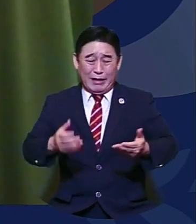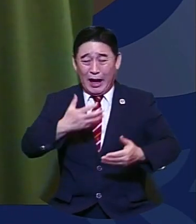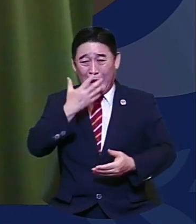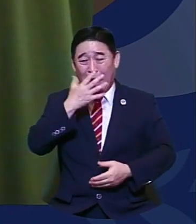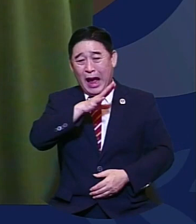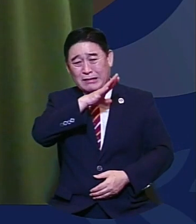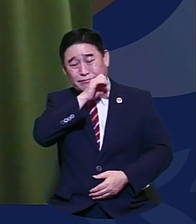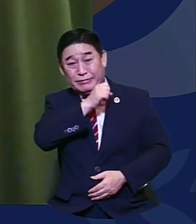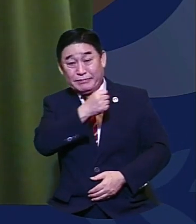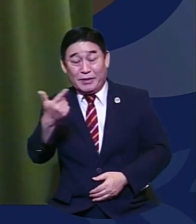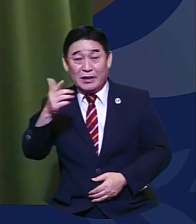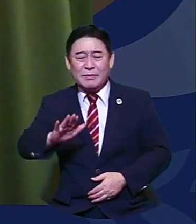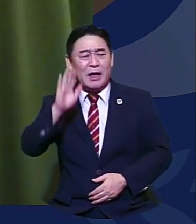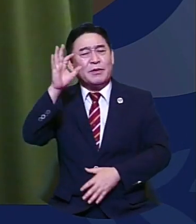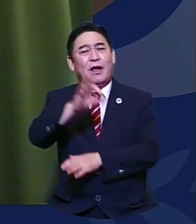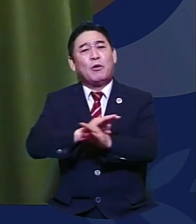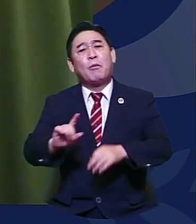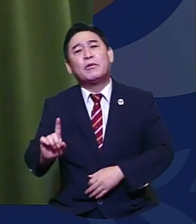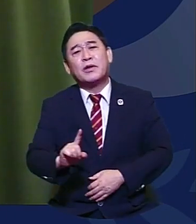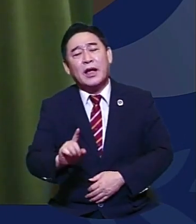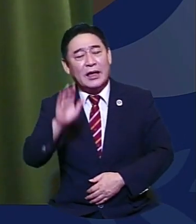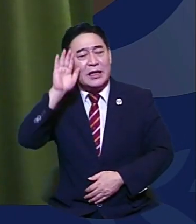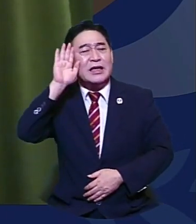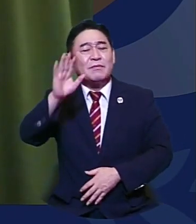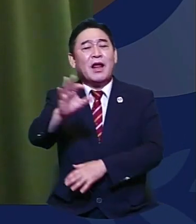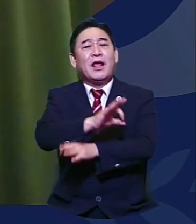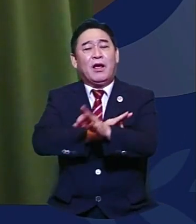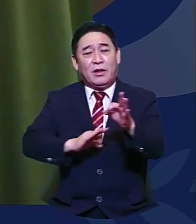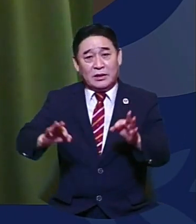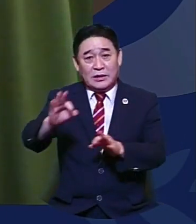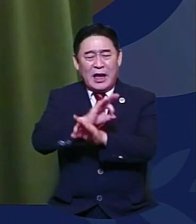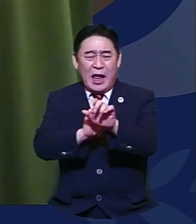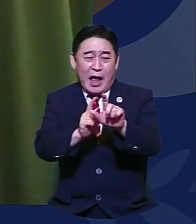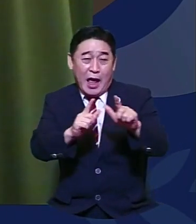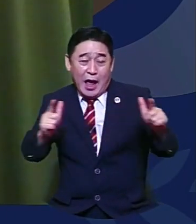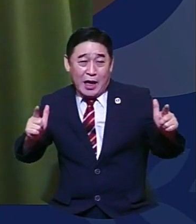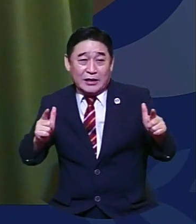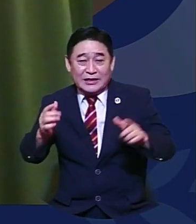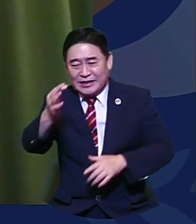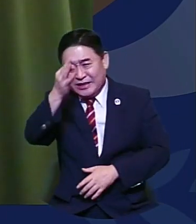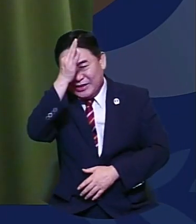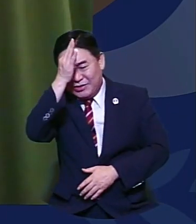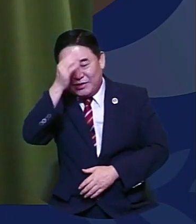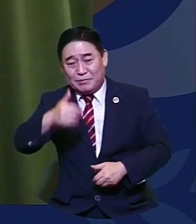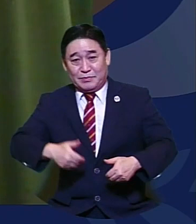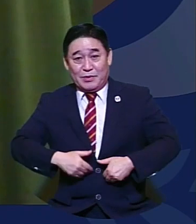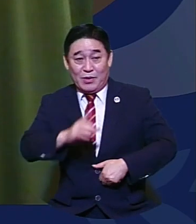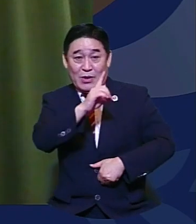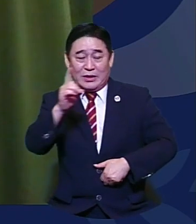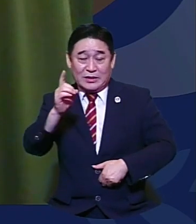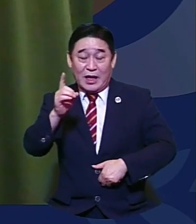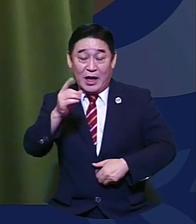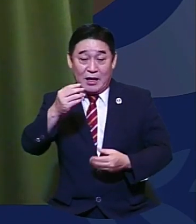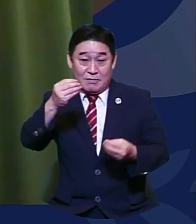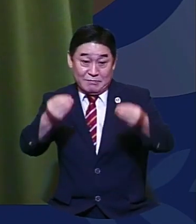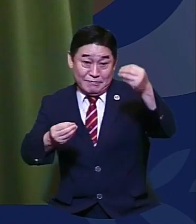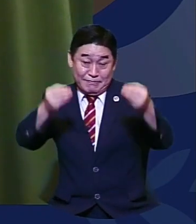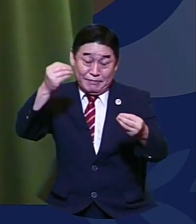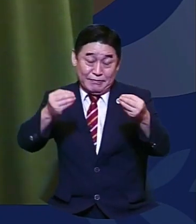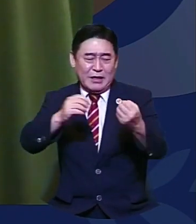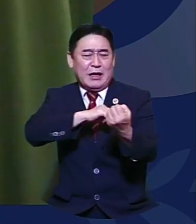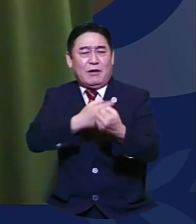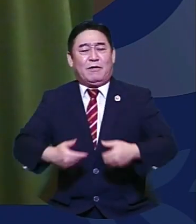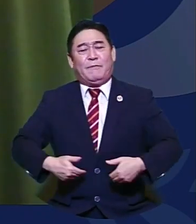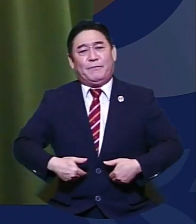future will require a different set of skills, will require digital skills and digital literacy. And they're anxious that they might just not